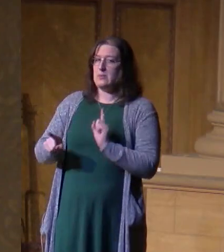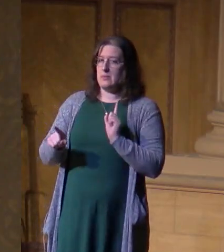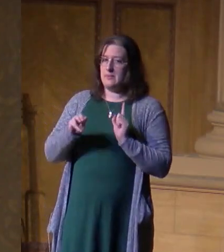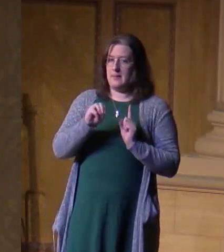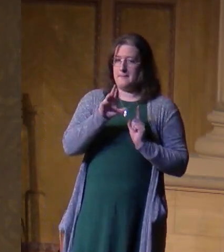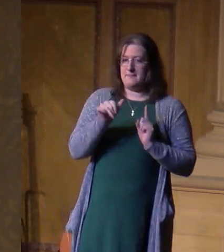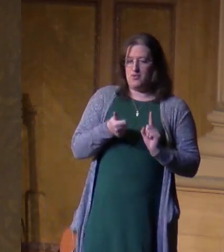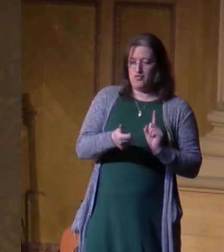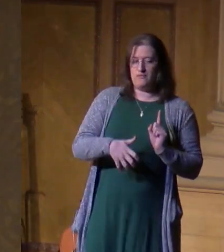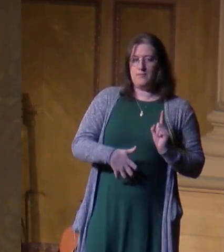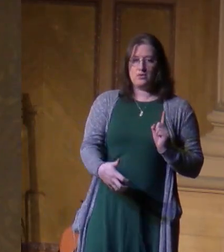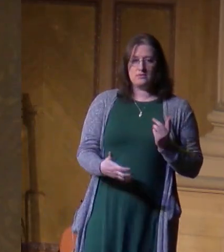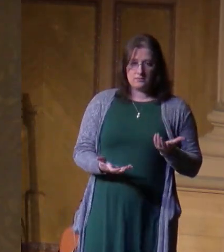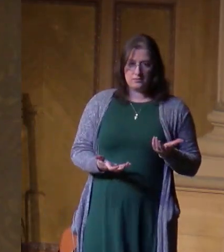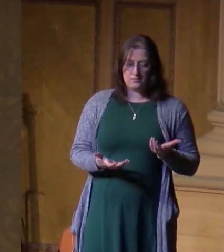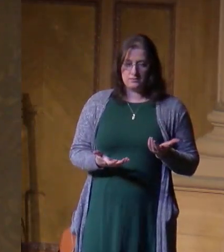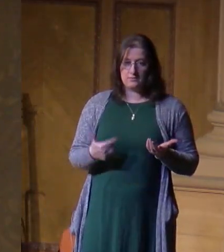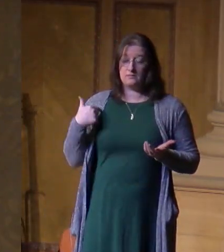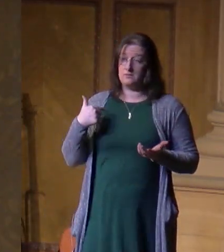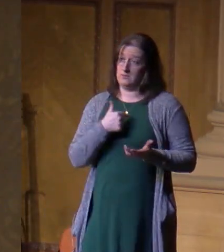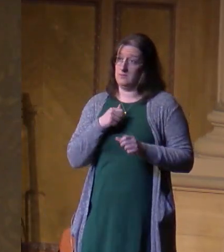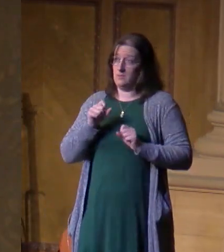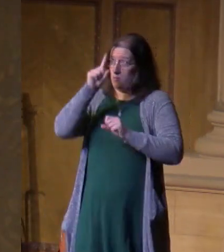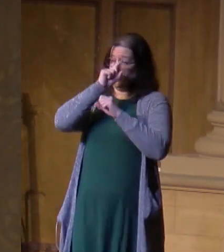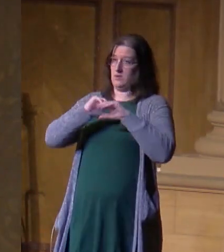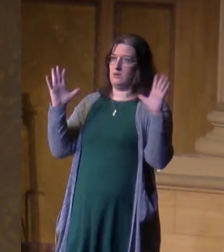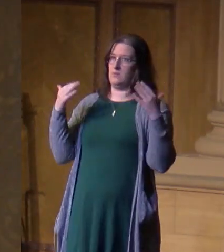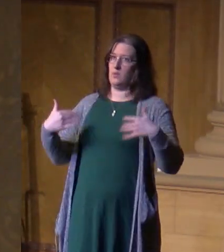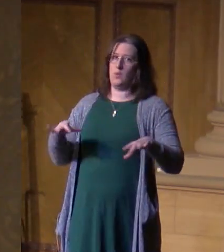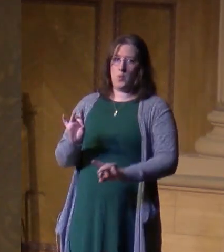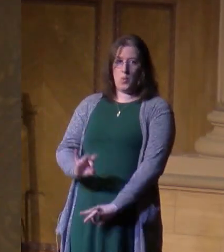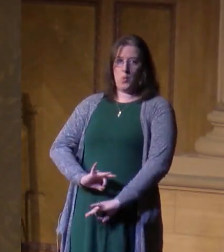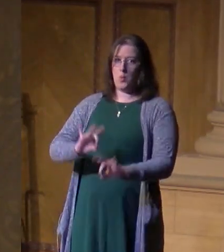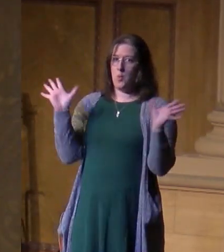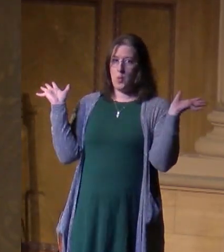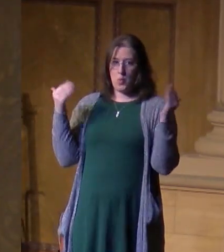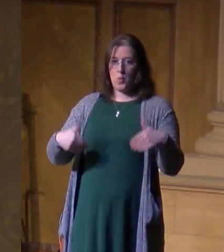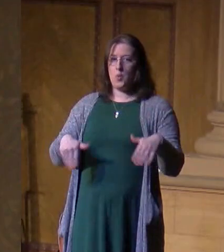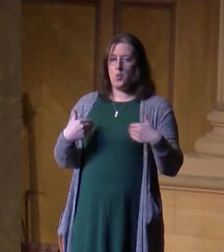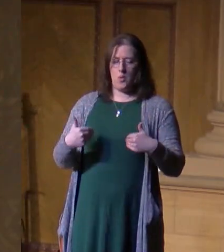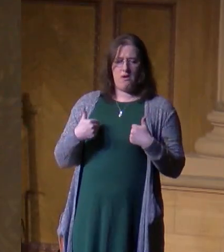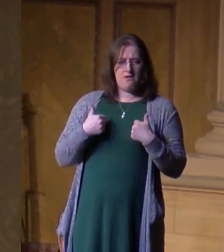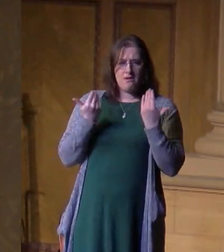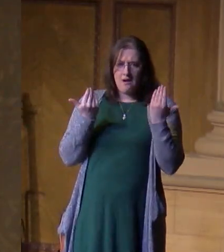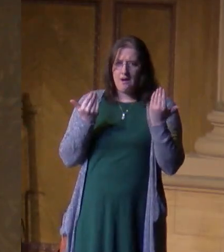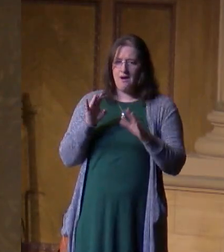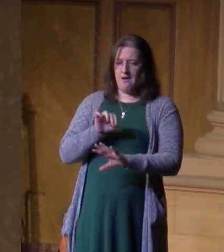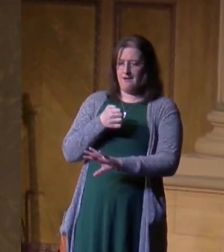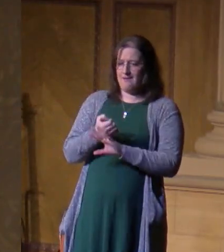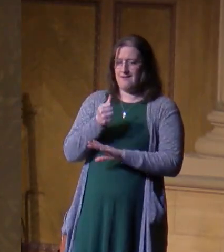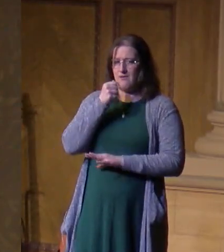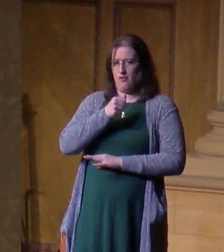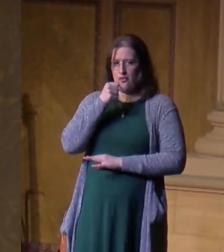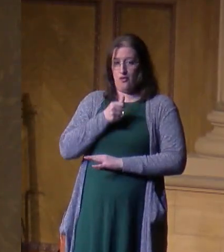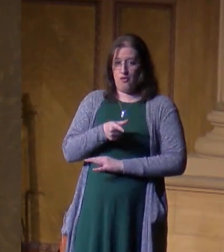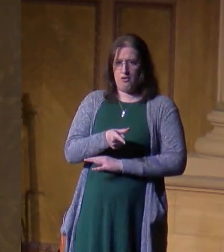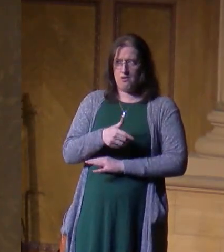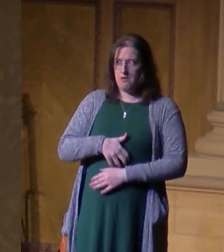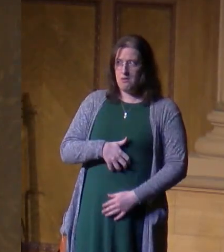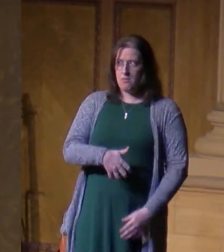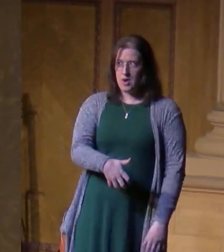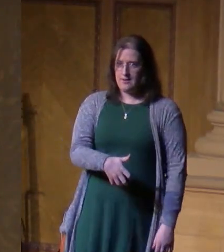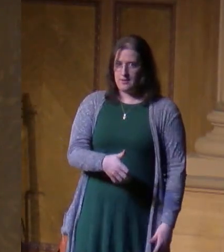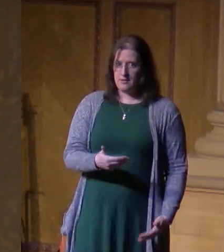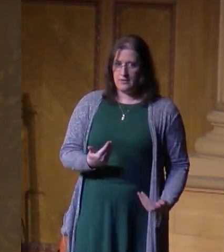And we can imagine the scandal of that situation. This young, engaged girl is now